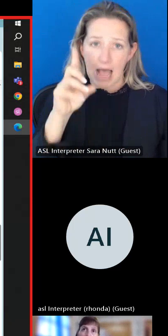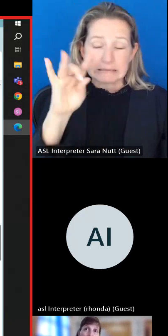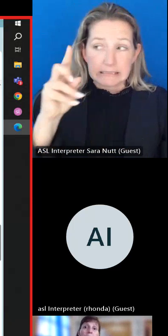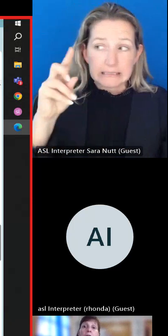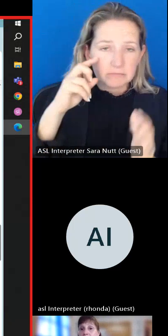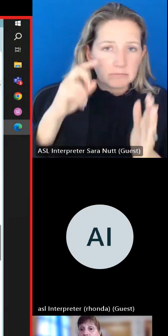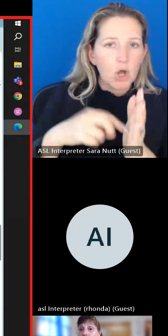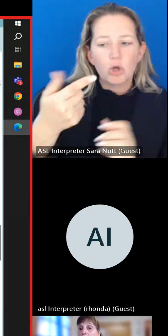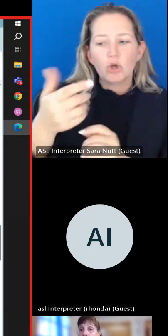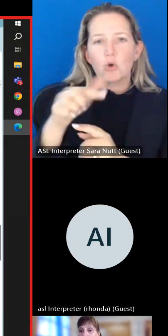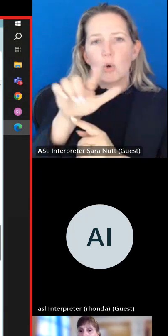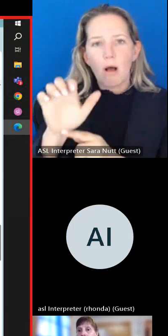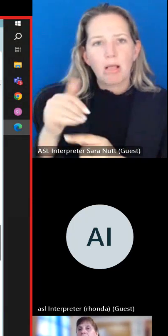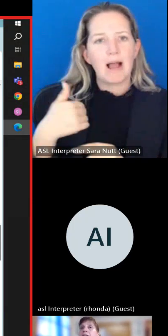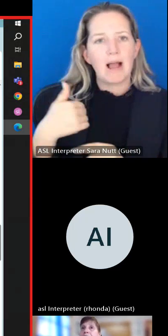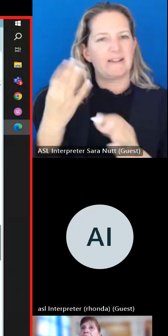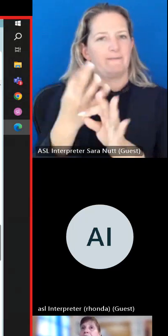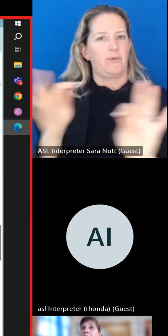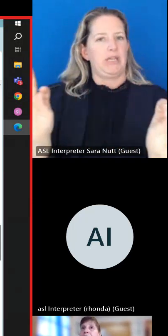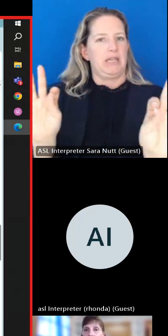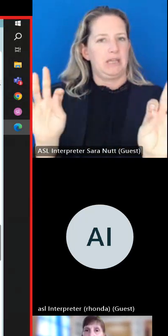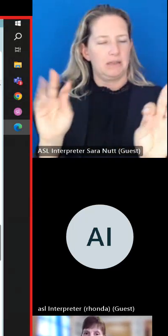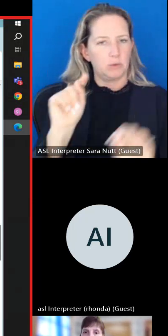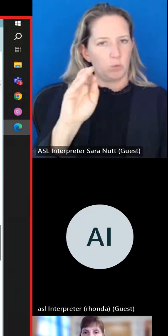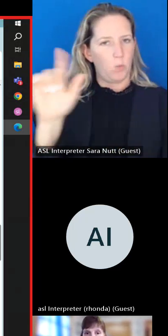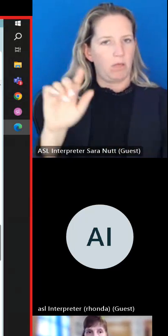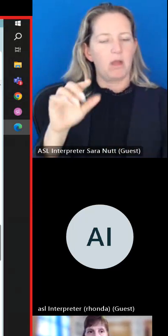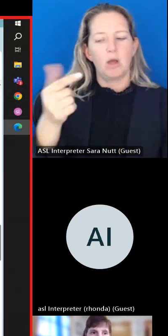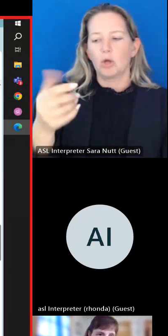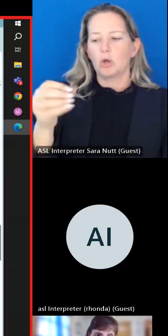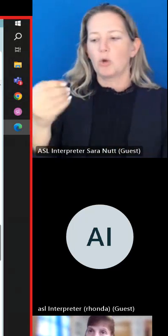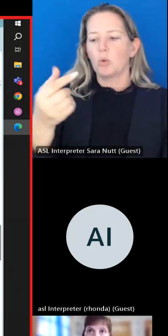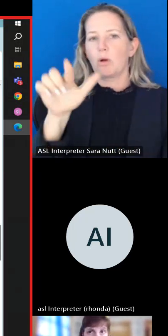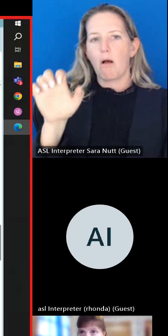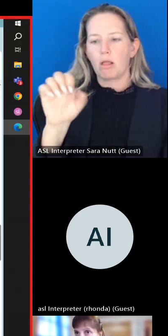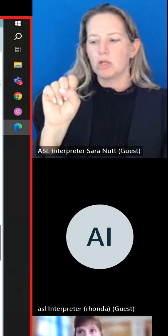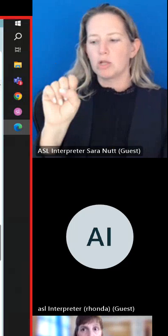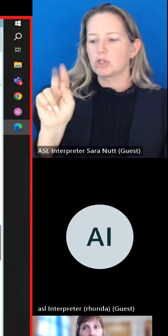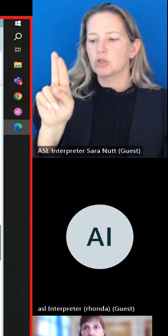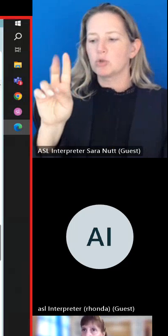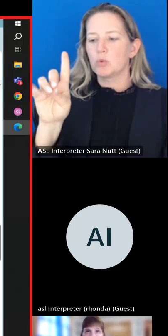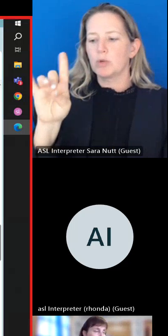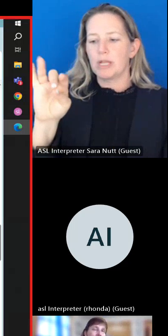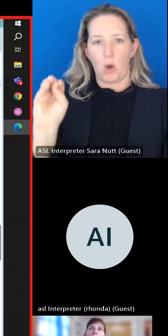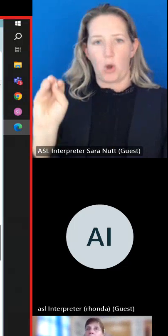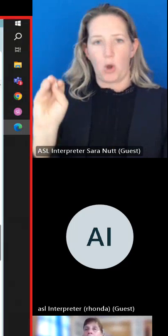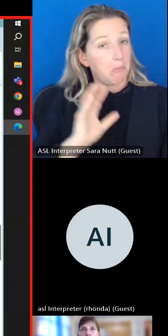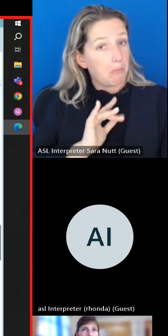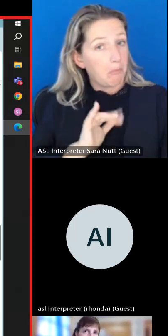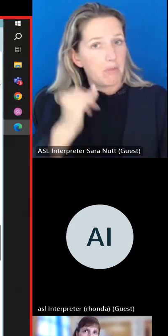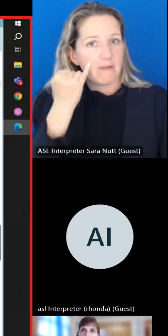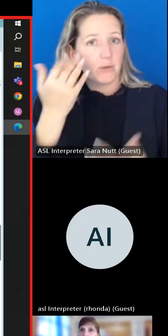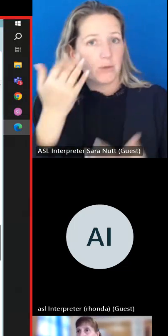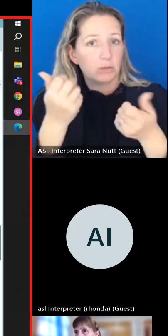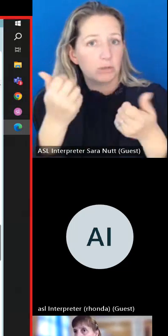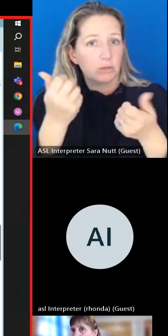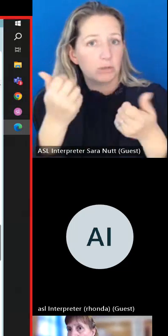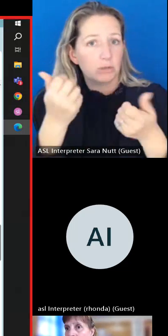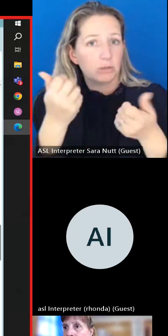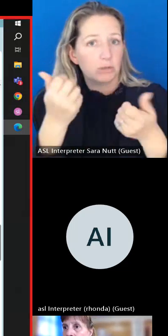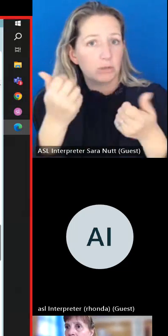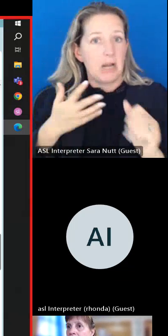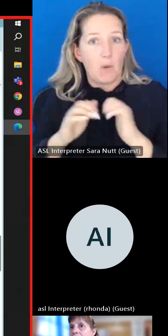tool called Google Studio. If any of you would like to try that and let me know how it goes, I'd love